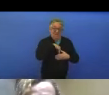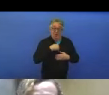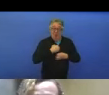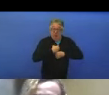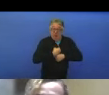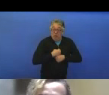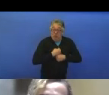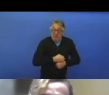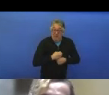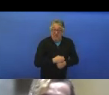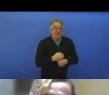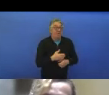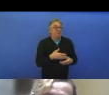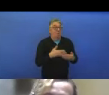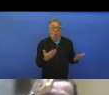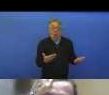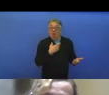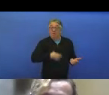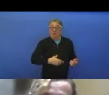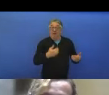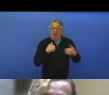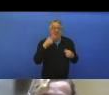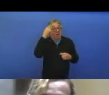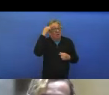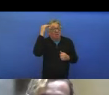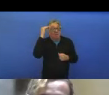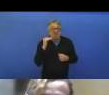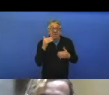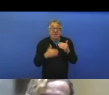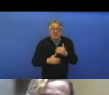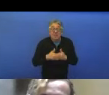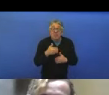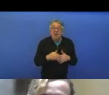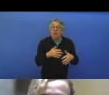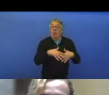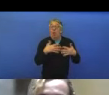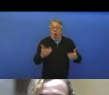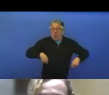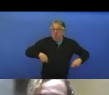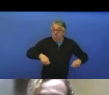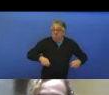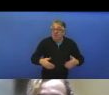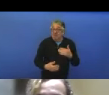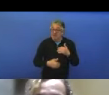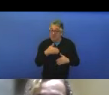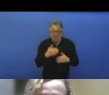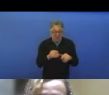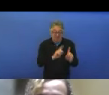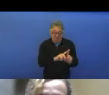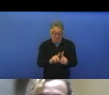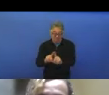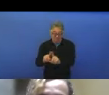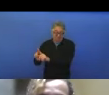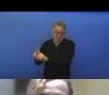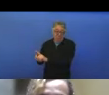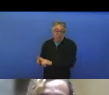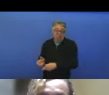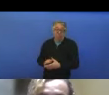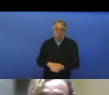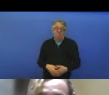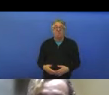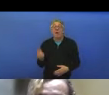be intellectual disabilities. So there's a variety of conditions, and individuals, when they apply for asylum, are